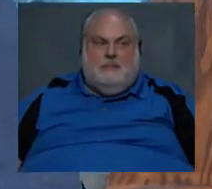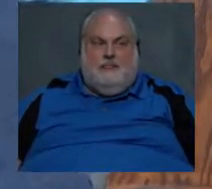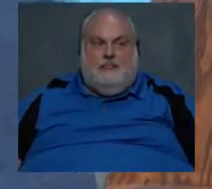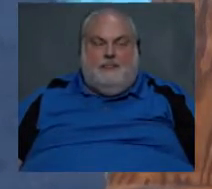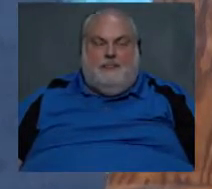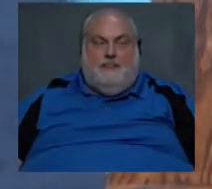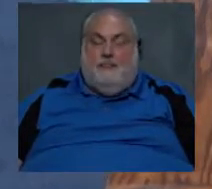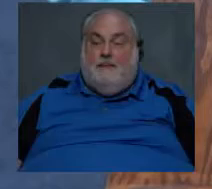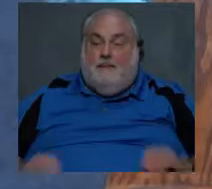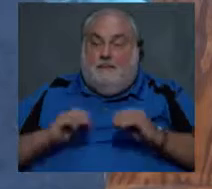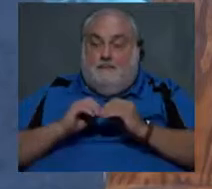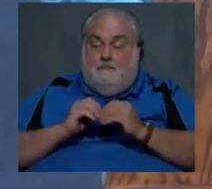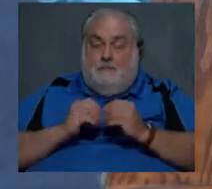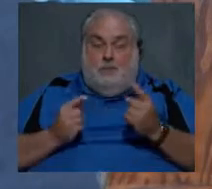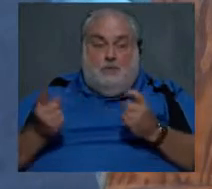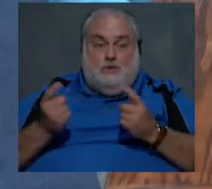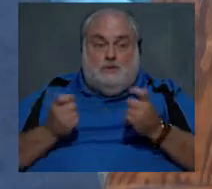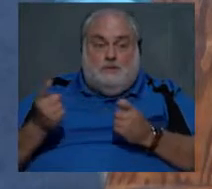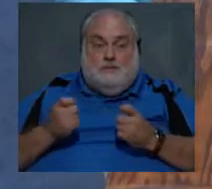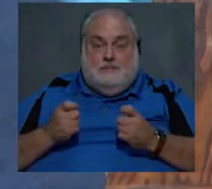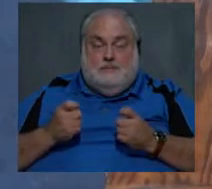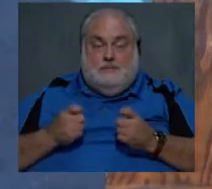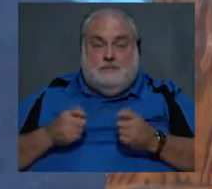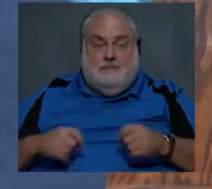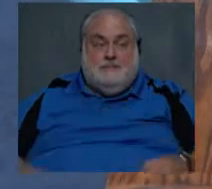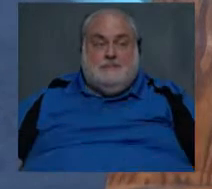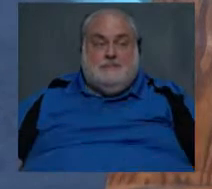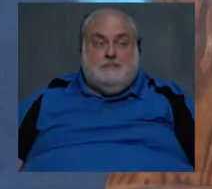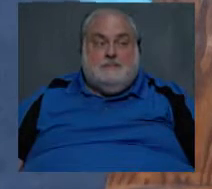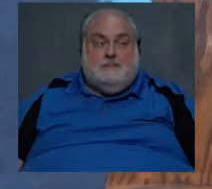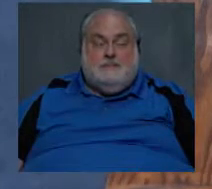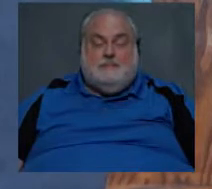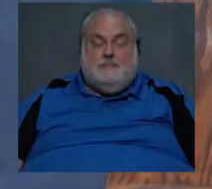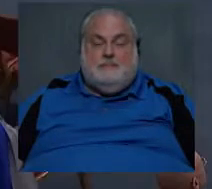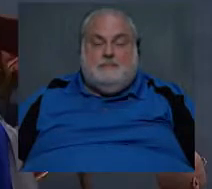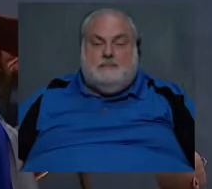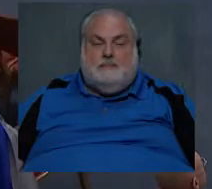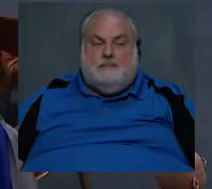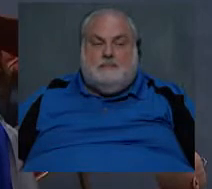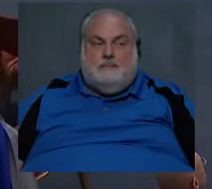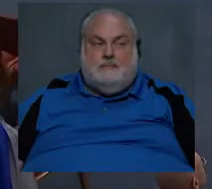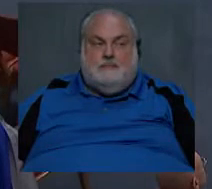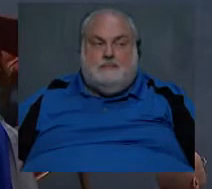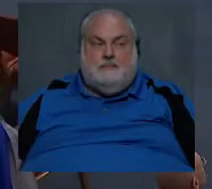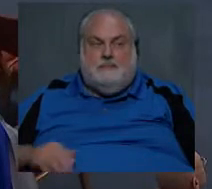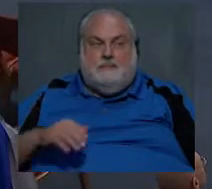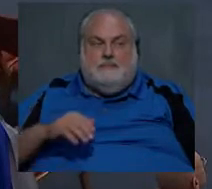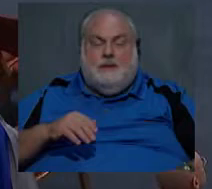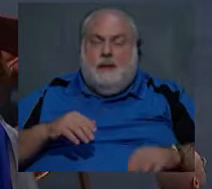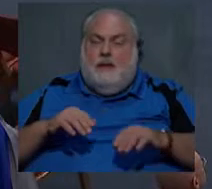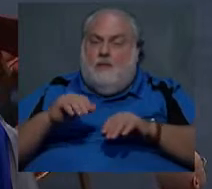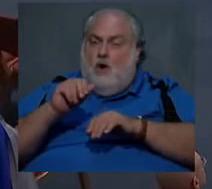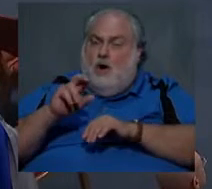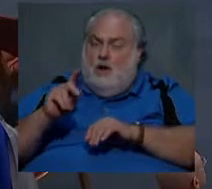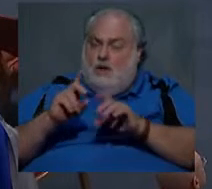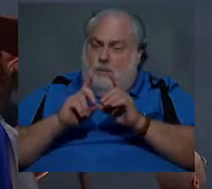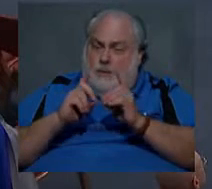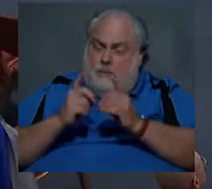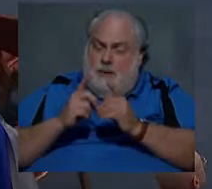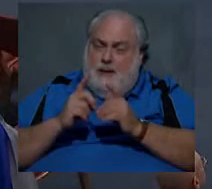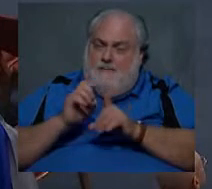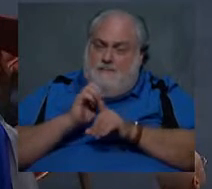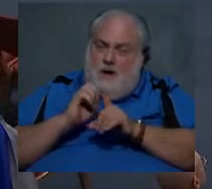I have a Any other commissioners? Mr. Thomas? Yes. Hi. You said the Arkansas Department of Environmental